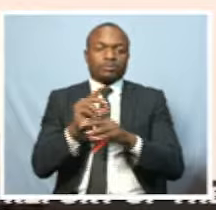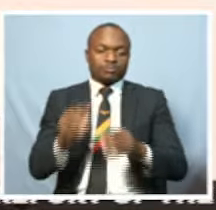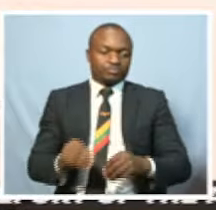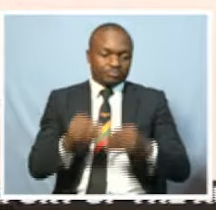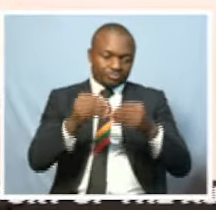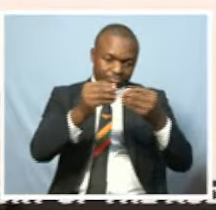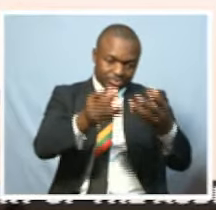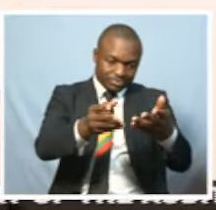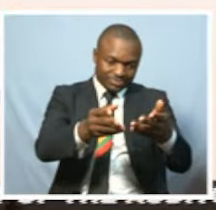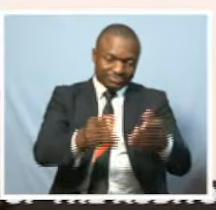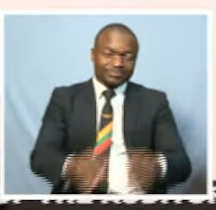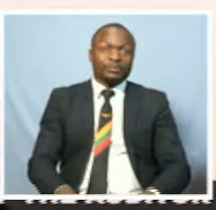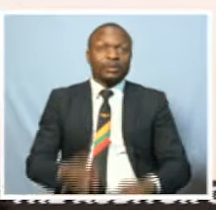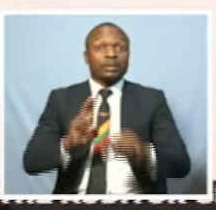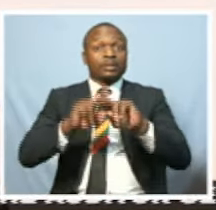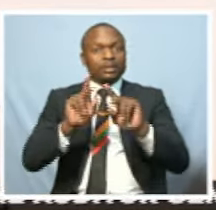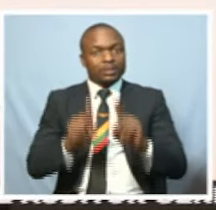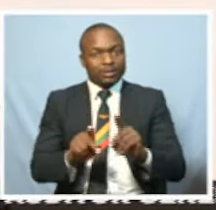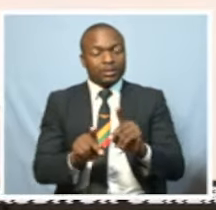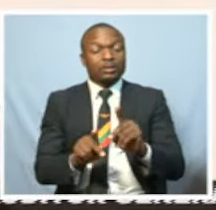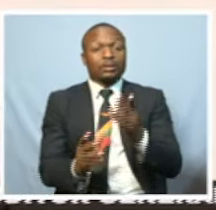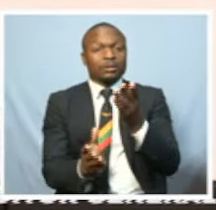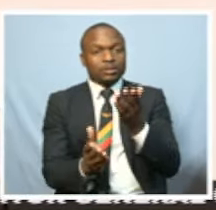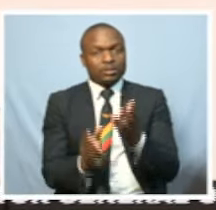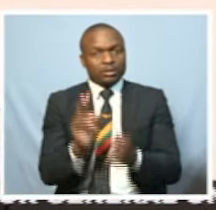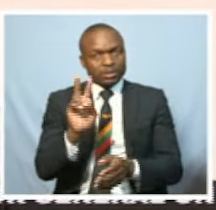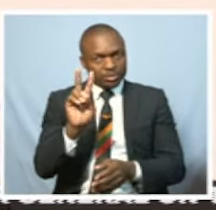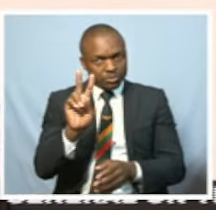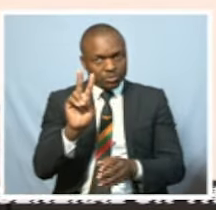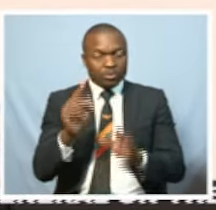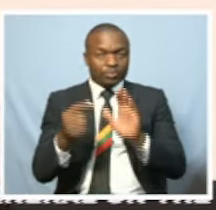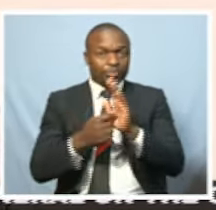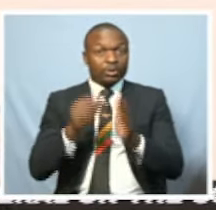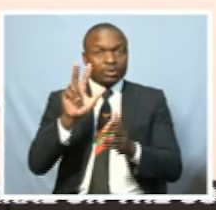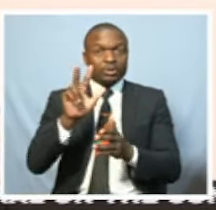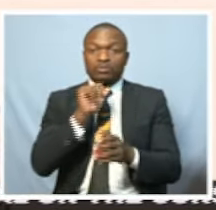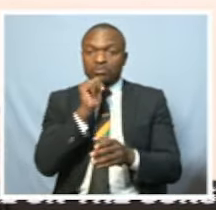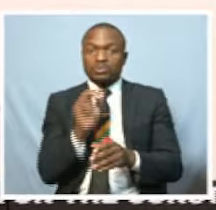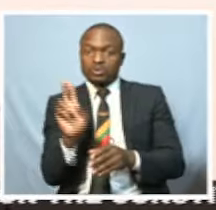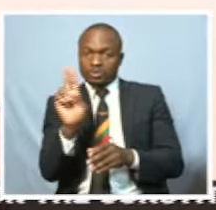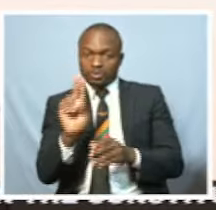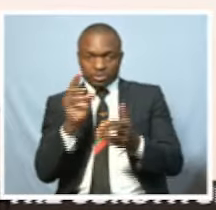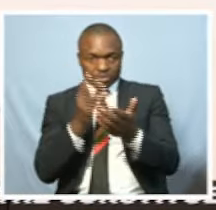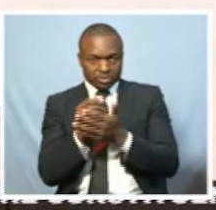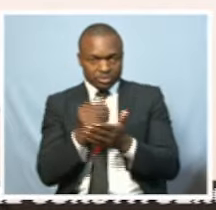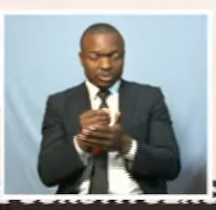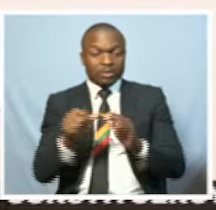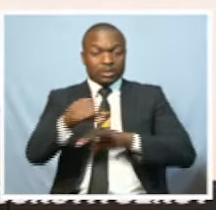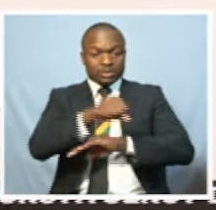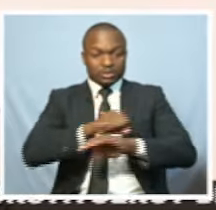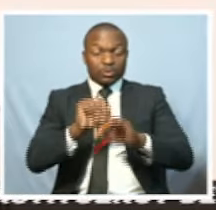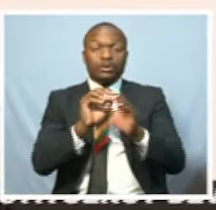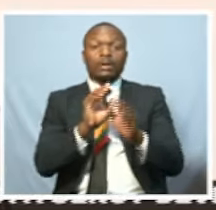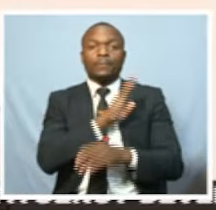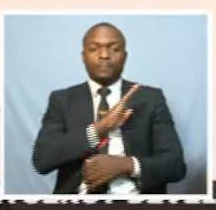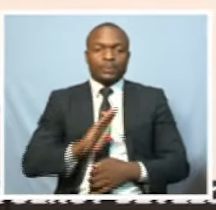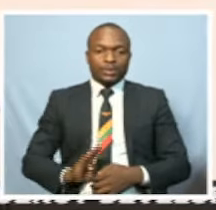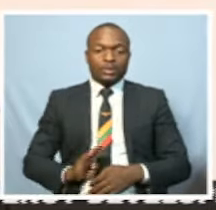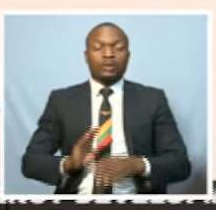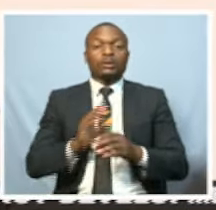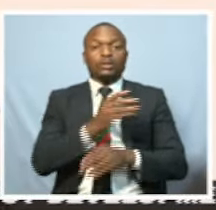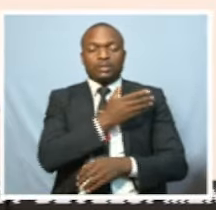delivery. Chair, I take you to 2.3 and spend funds on secondary boarding and